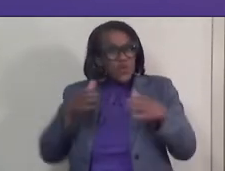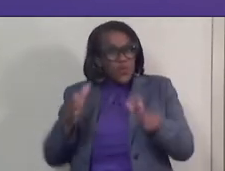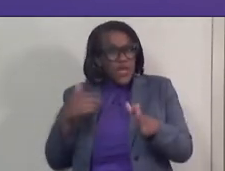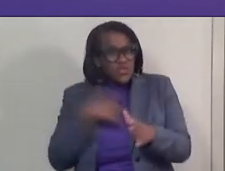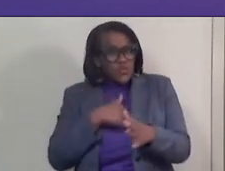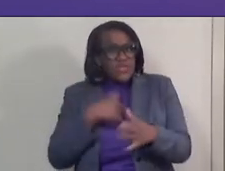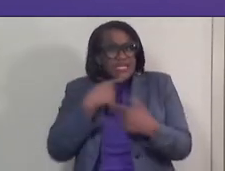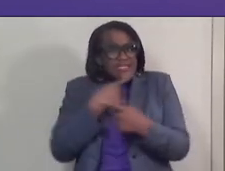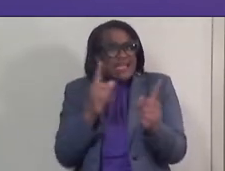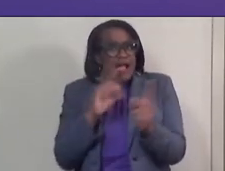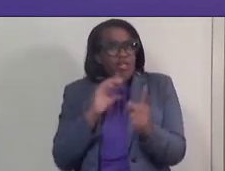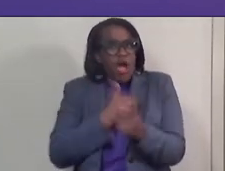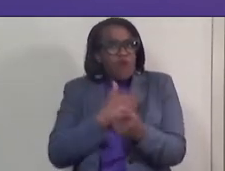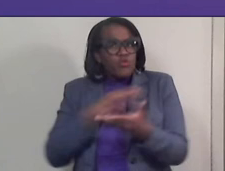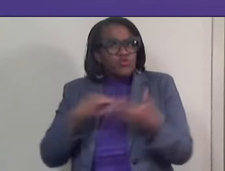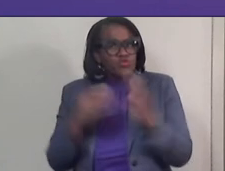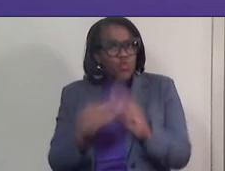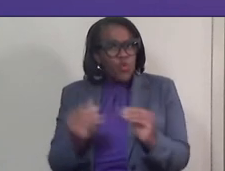out and get our voice out.